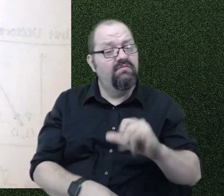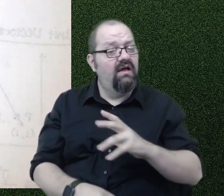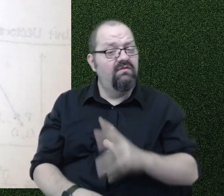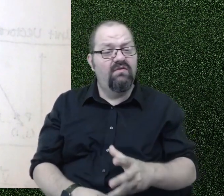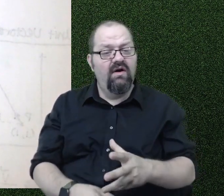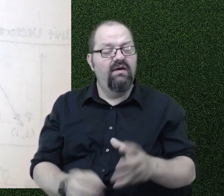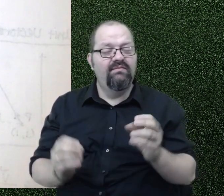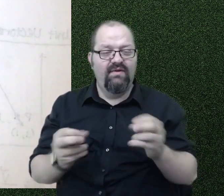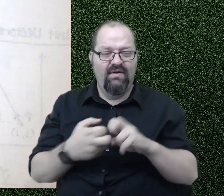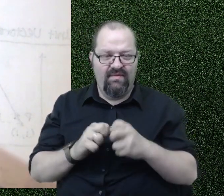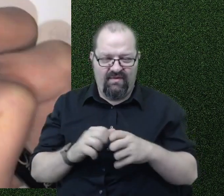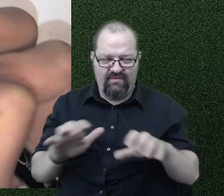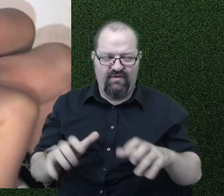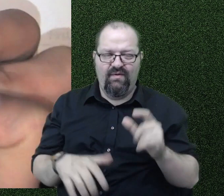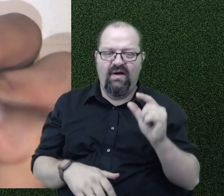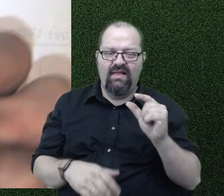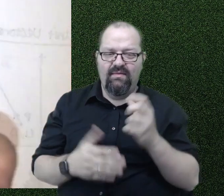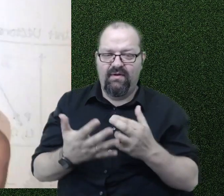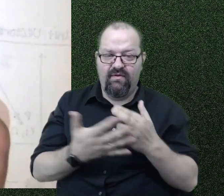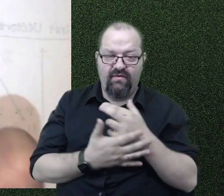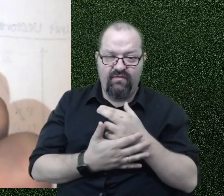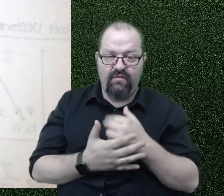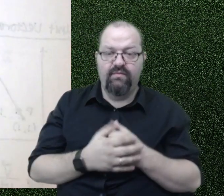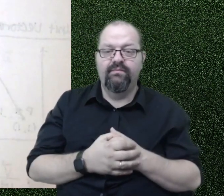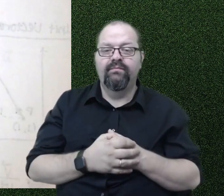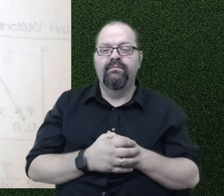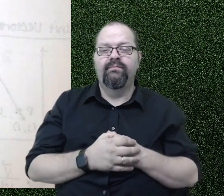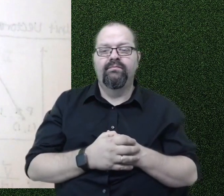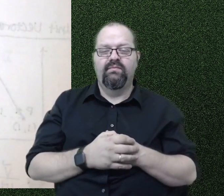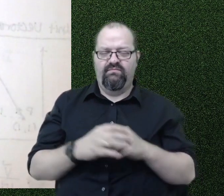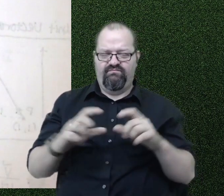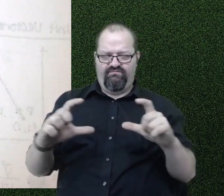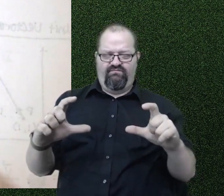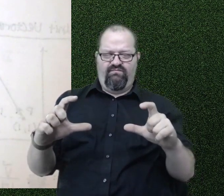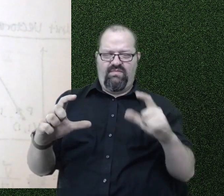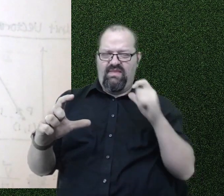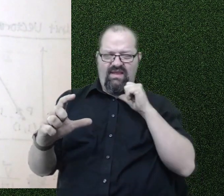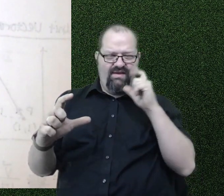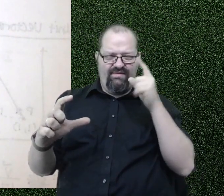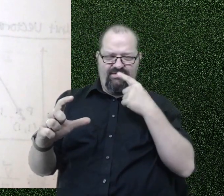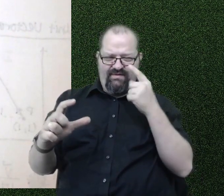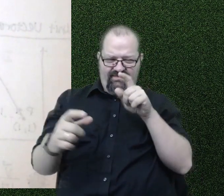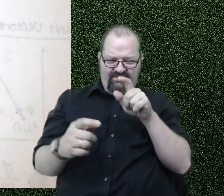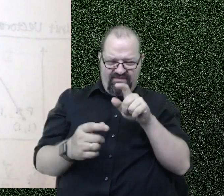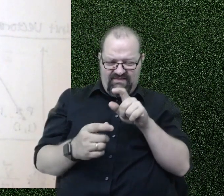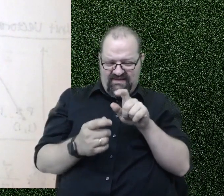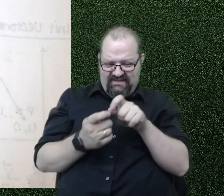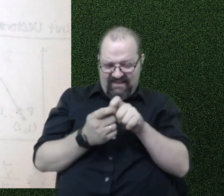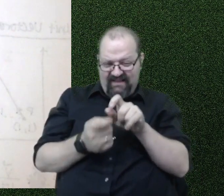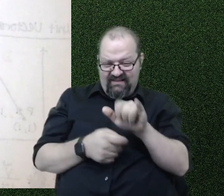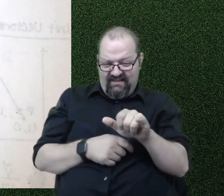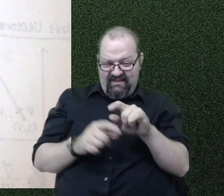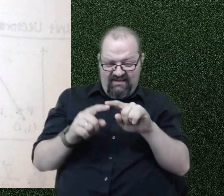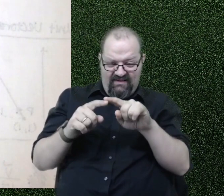review. This is not looking like a unit circle. It's supposed to. Looking like something else.